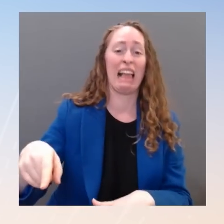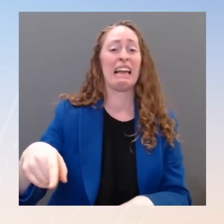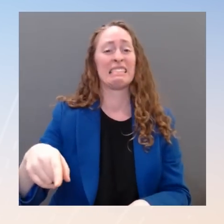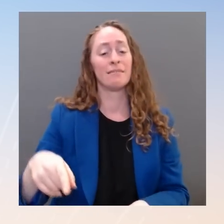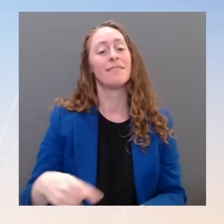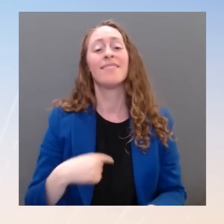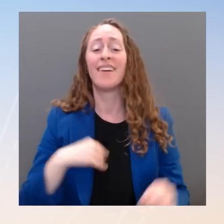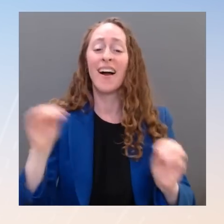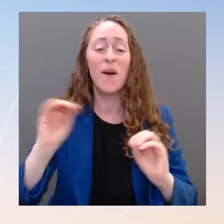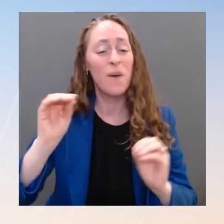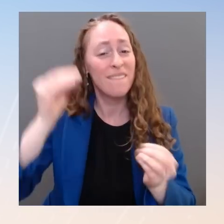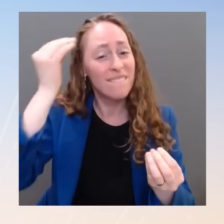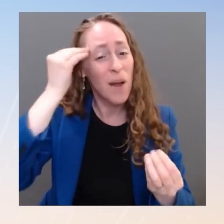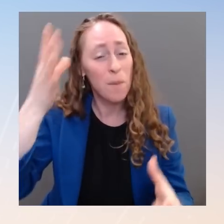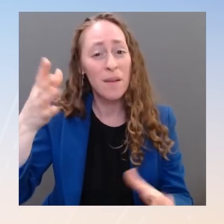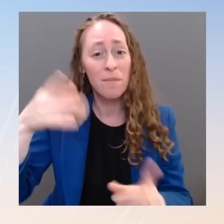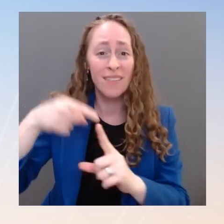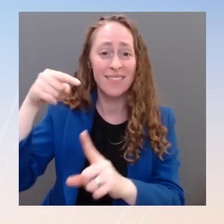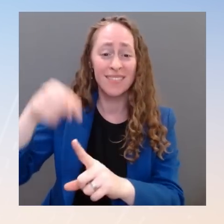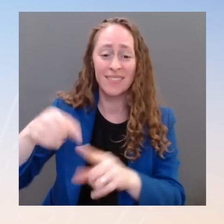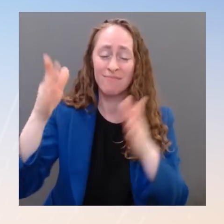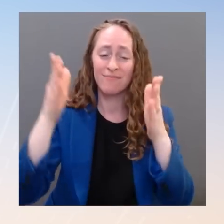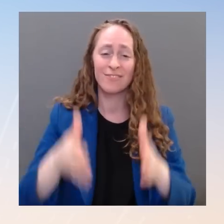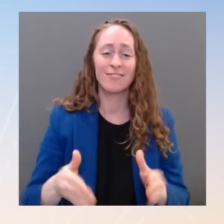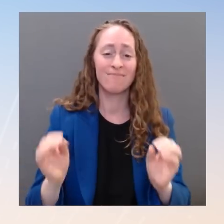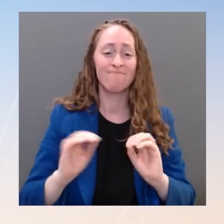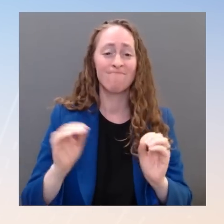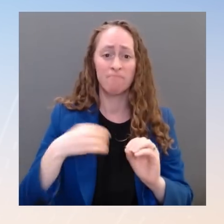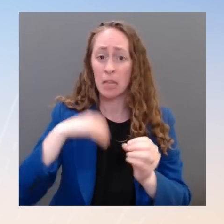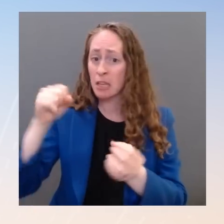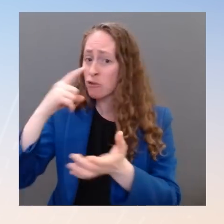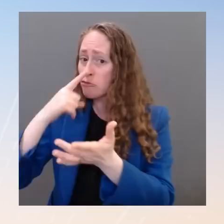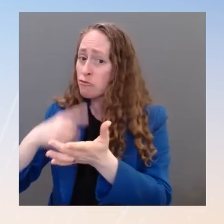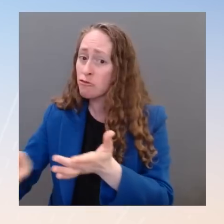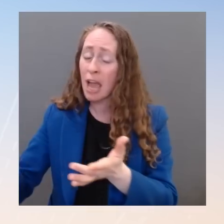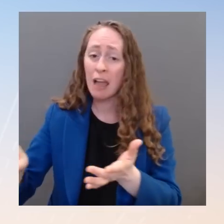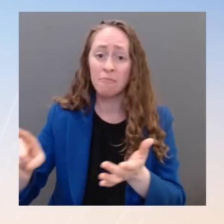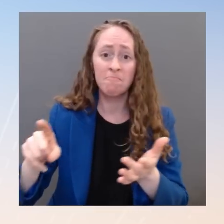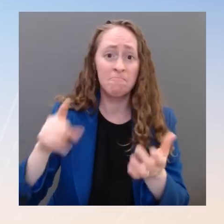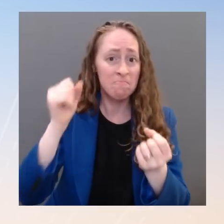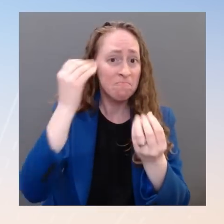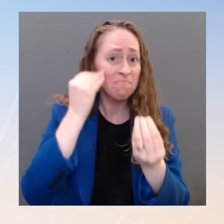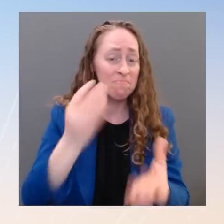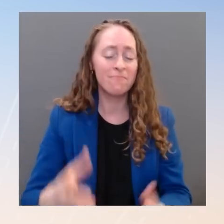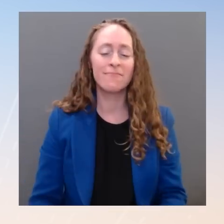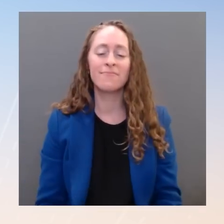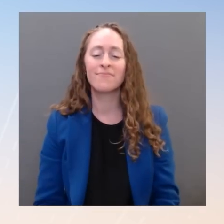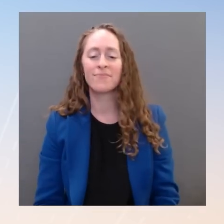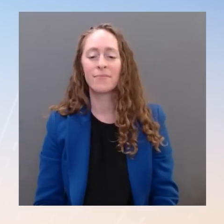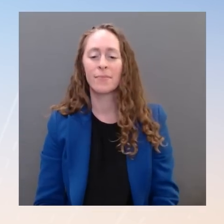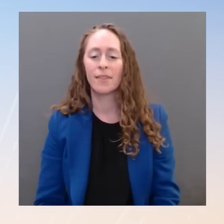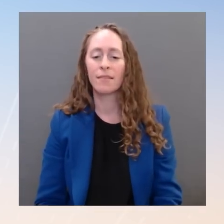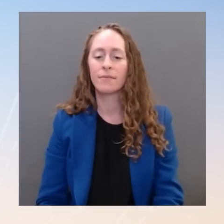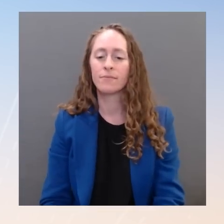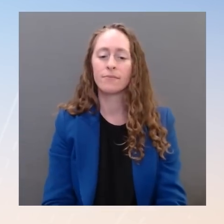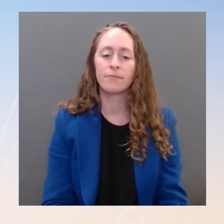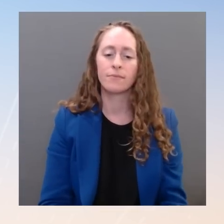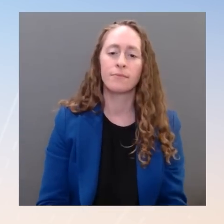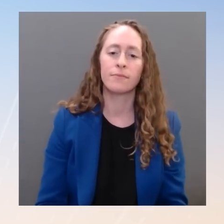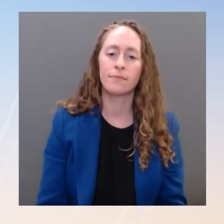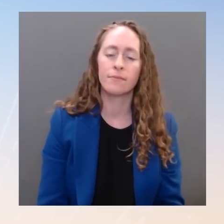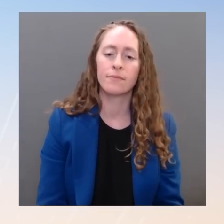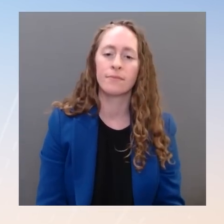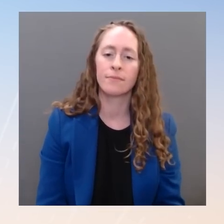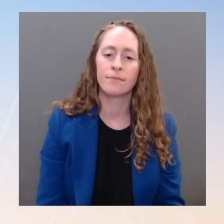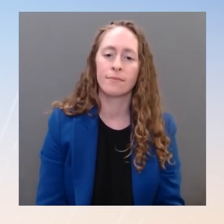can check on more information about the board. Go ahead. How much of the original $13.6 billion for Ukraine has actually been